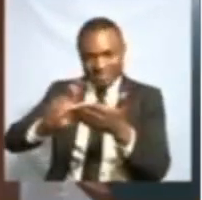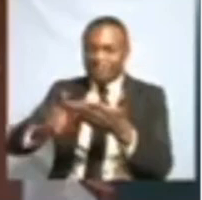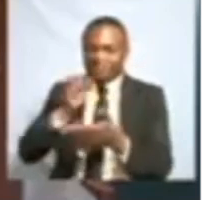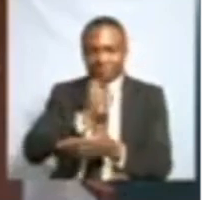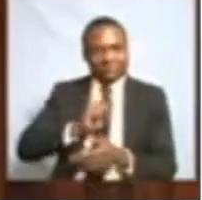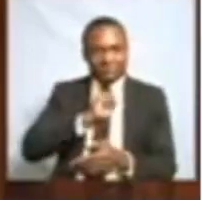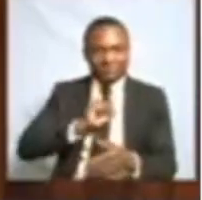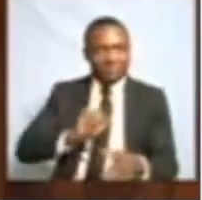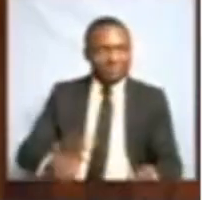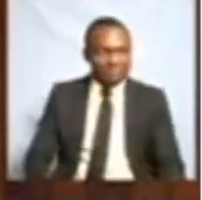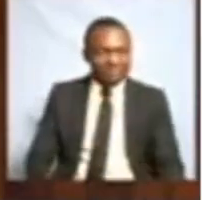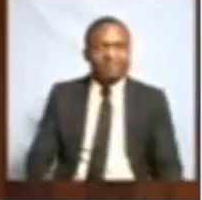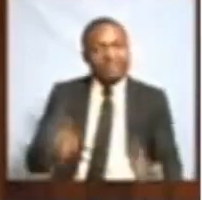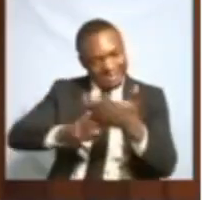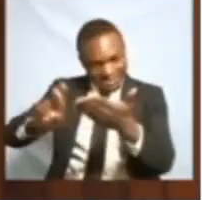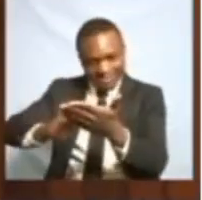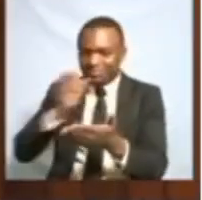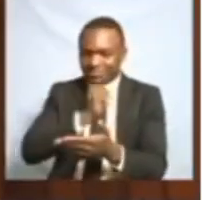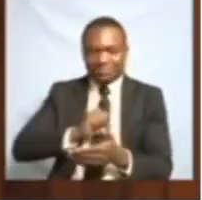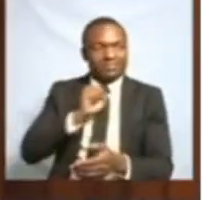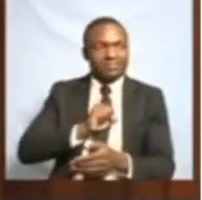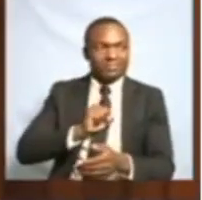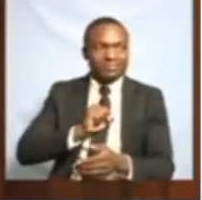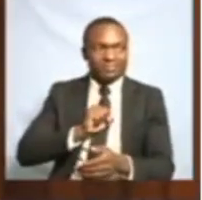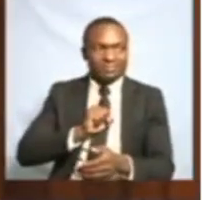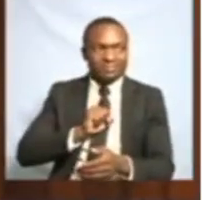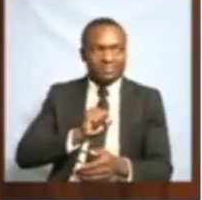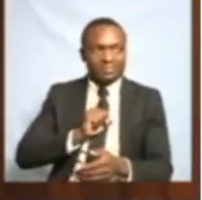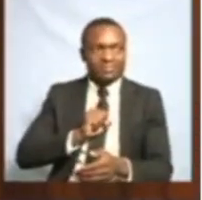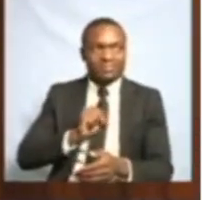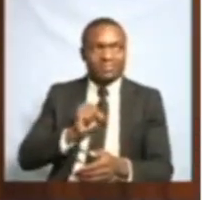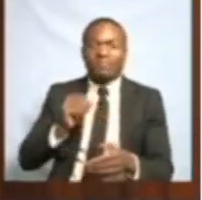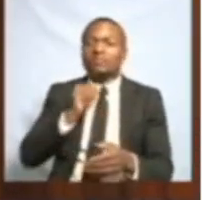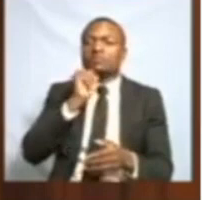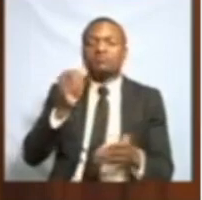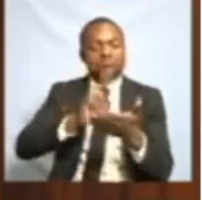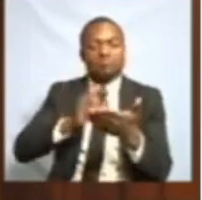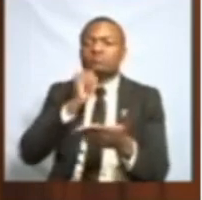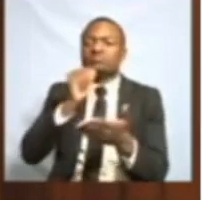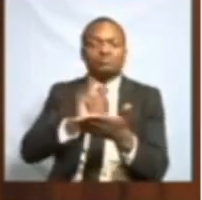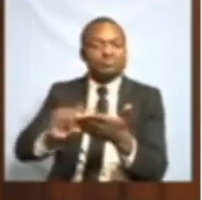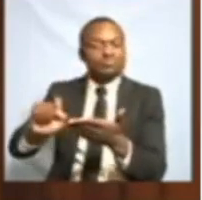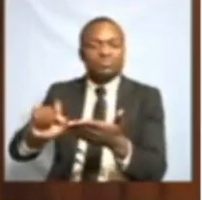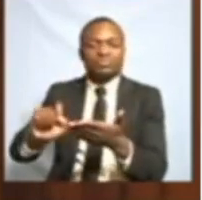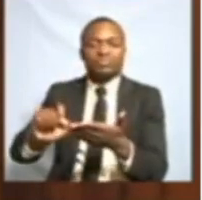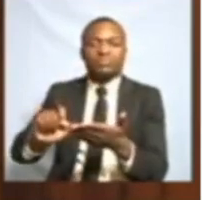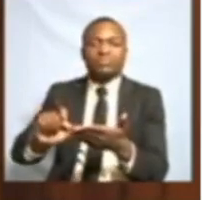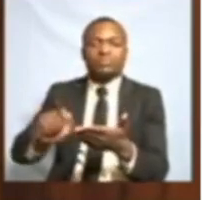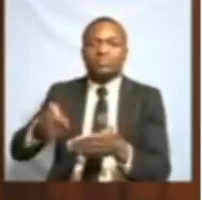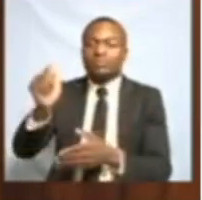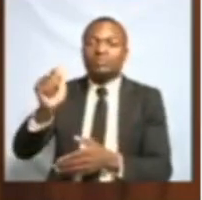Madam Speaker. Read the apology, Mr. Nakachinda. The apology that I haven't written would be a betrayal to